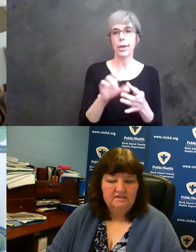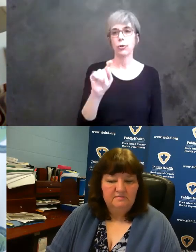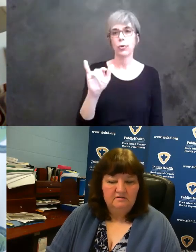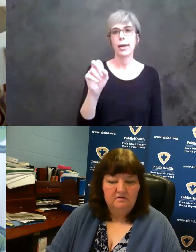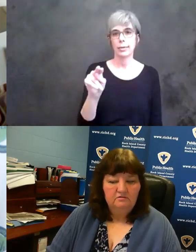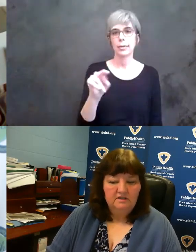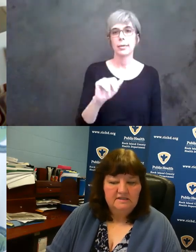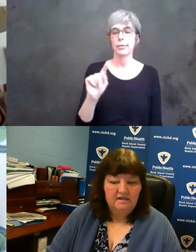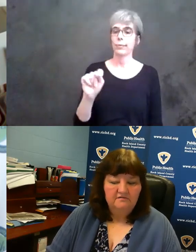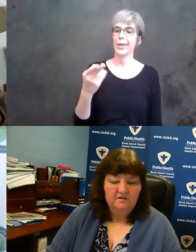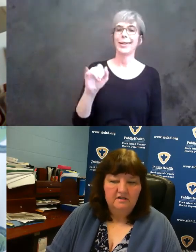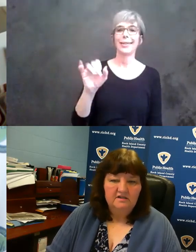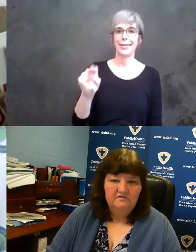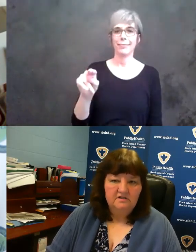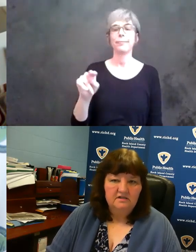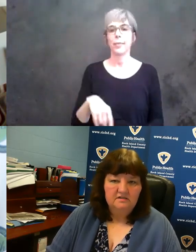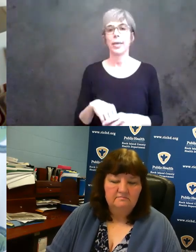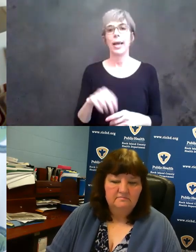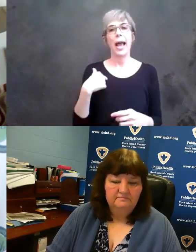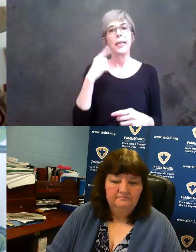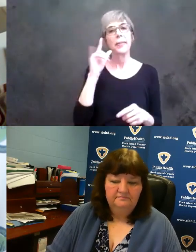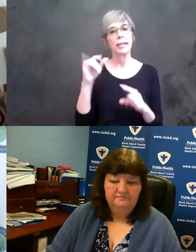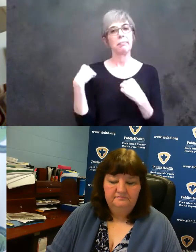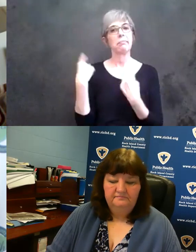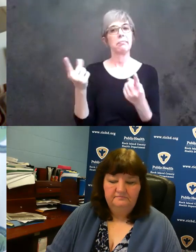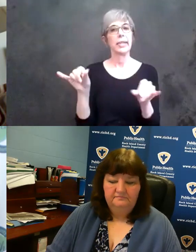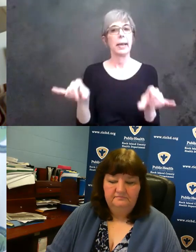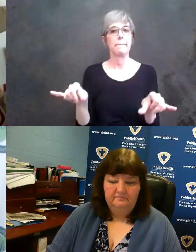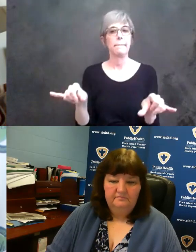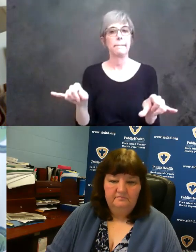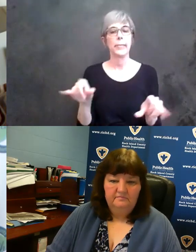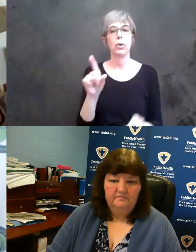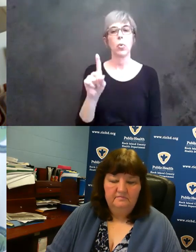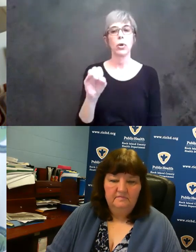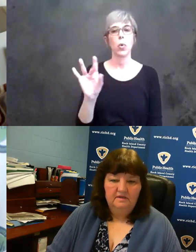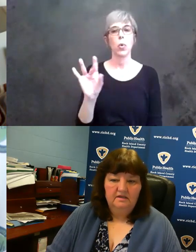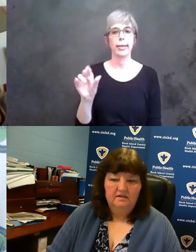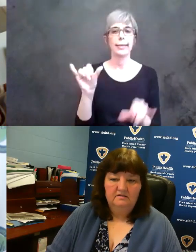which I think has been holding steady for the last few days.